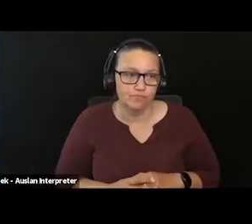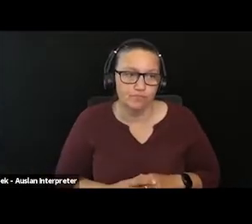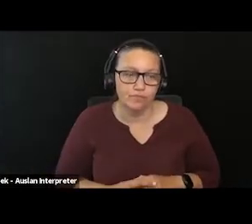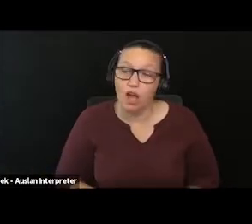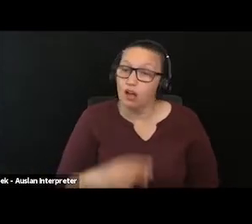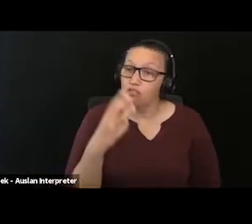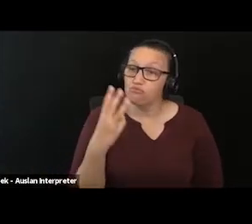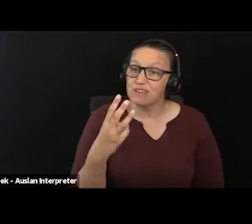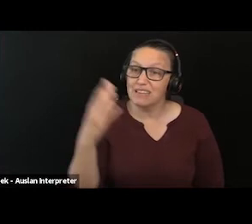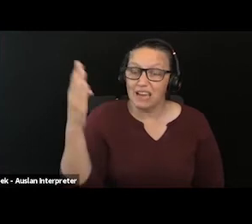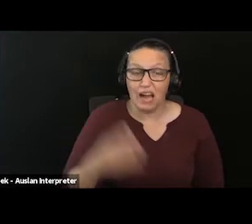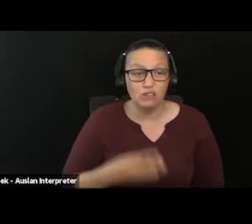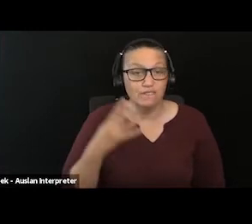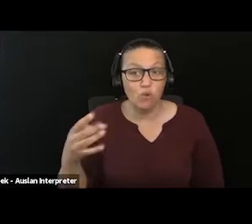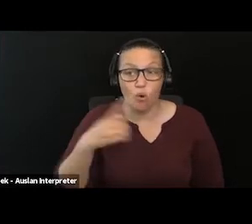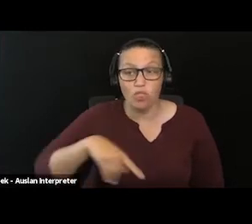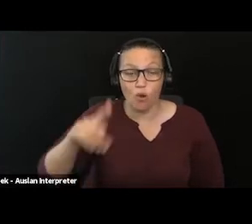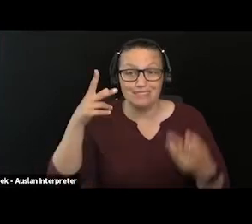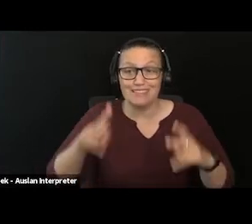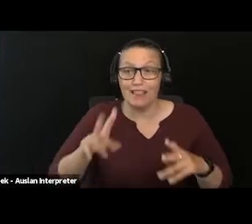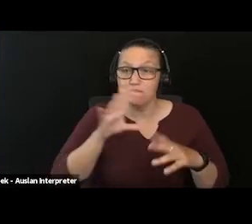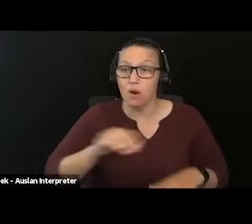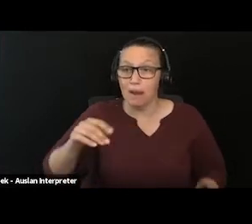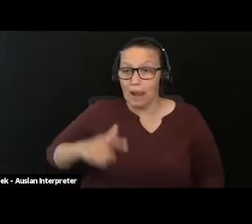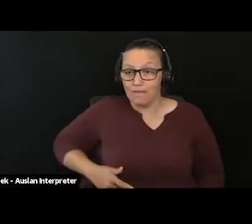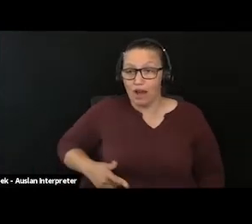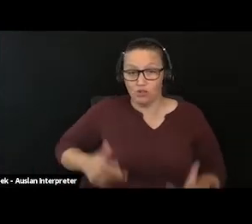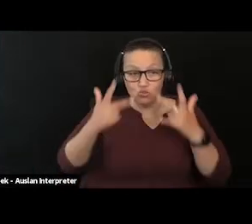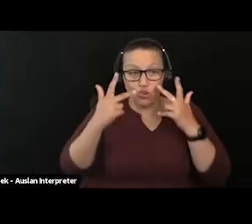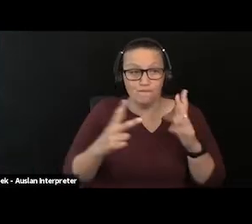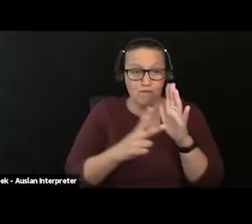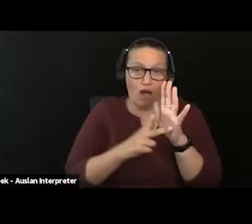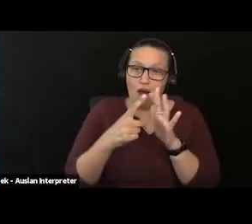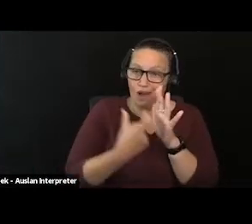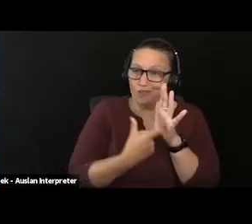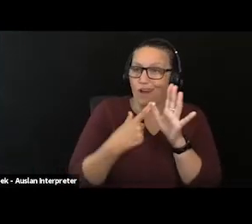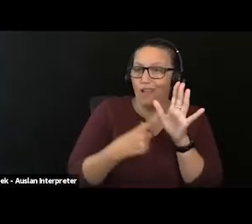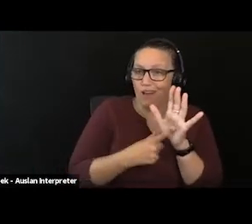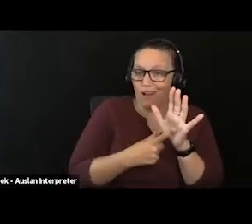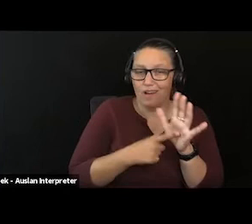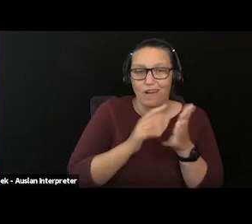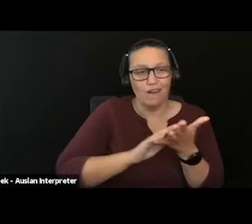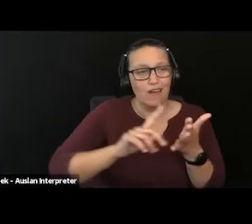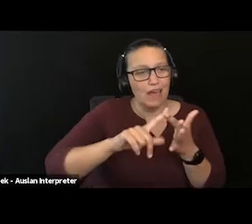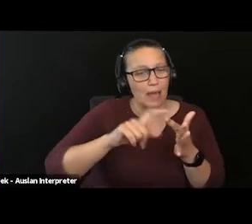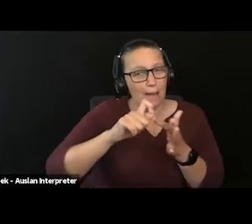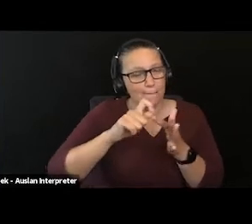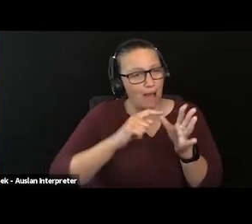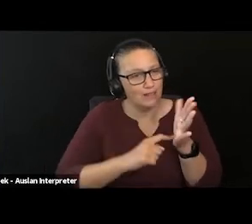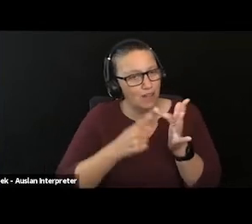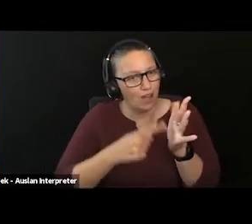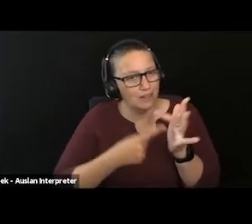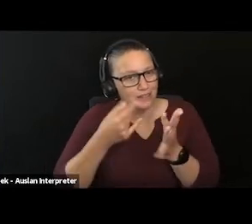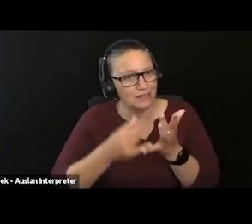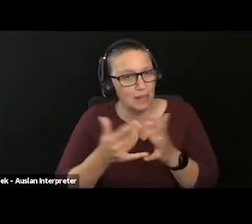were due to viral hepatitis, clearly speaking to the important health consequences of infection with hepatitis C